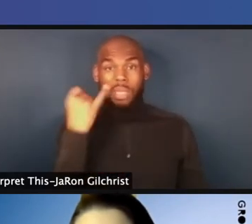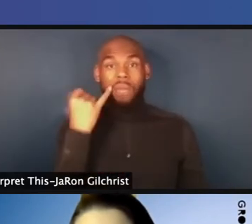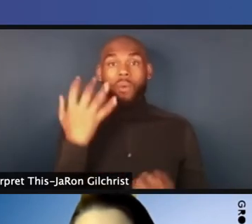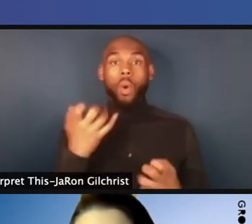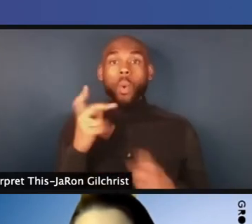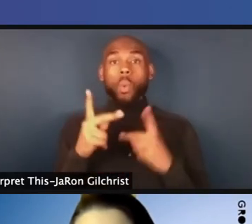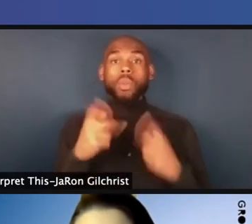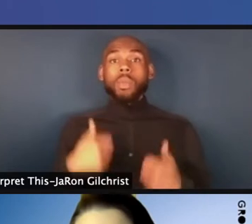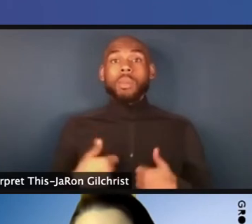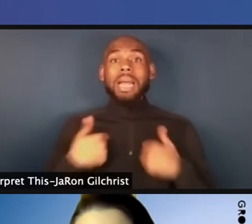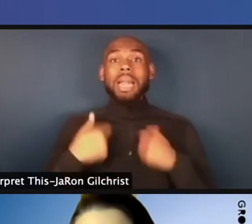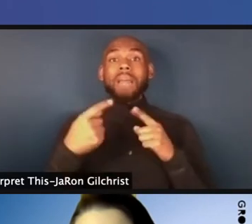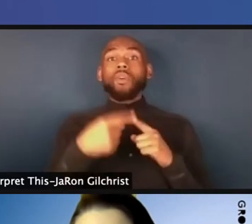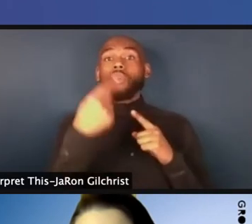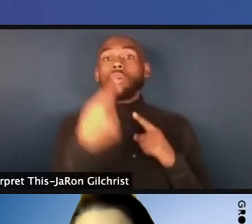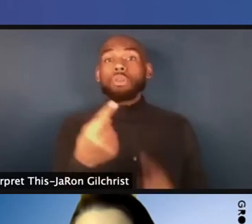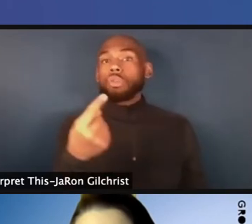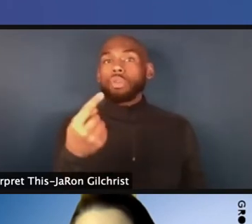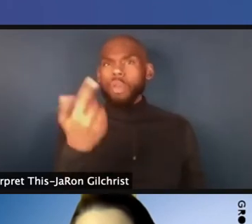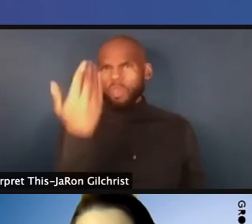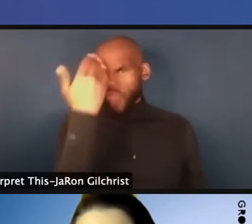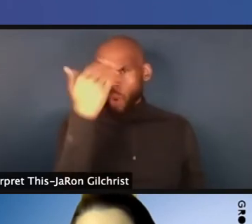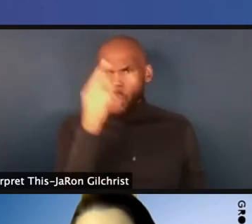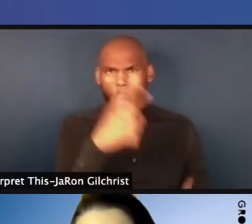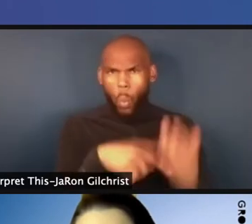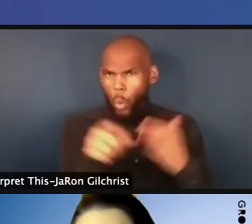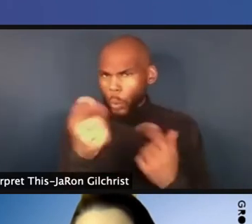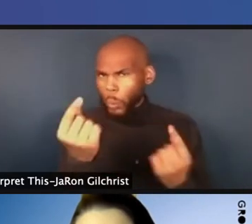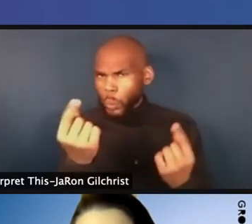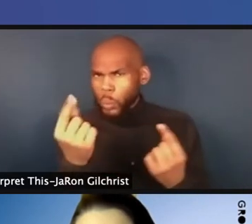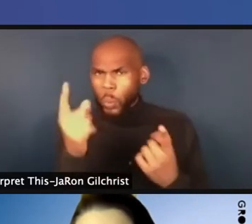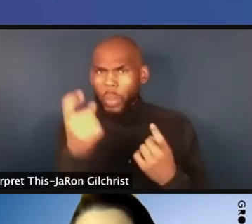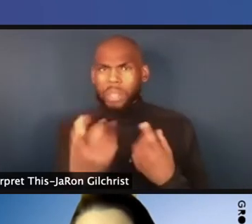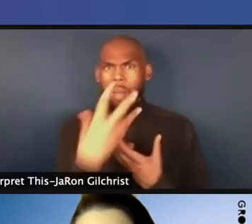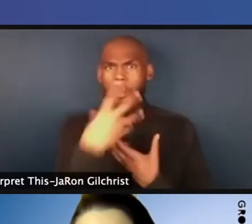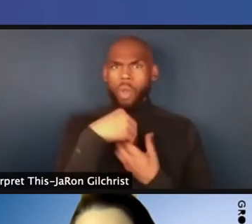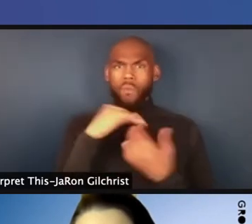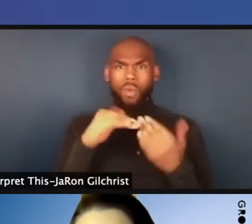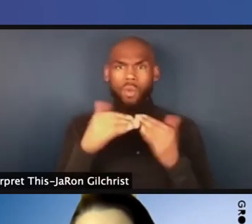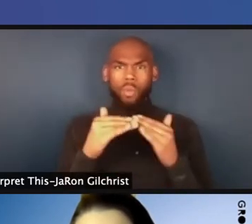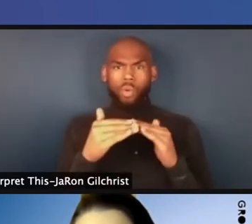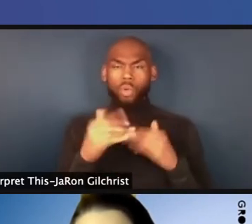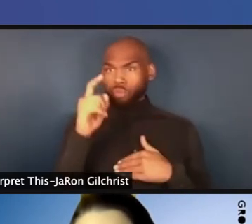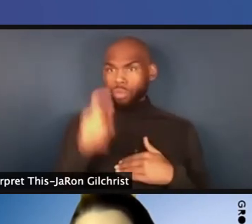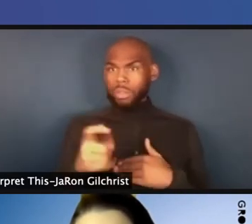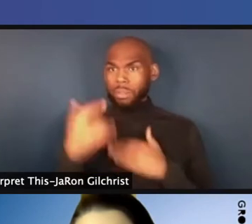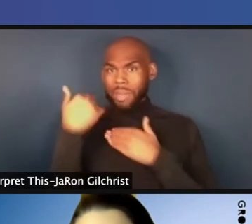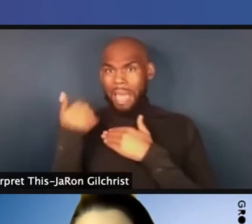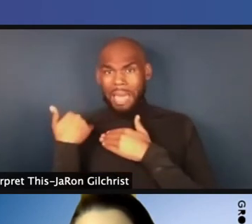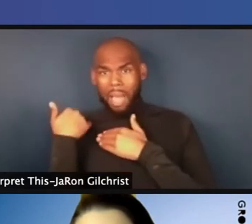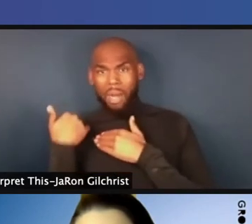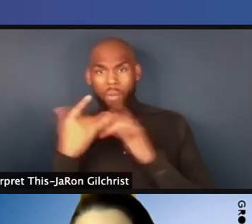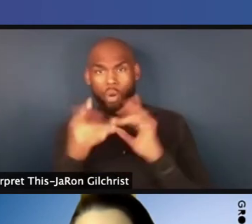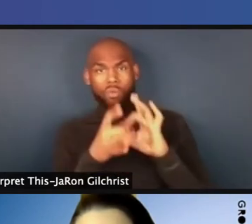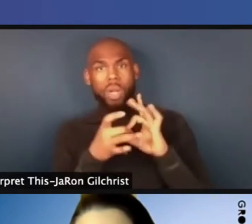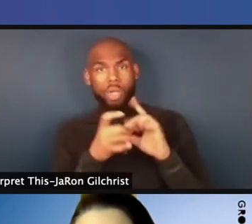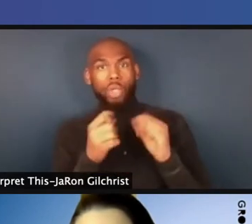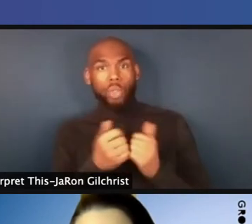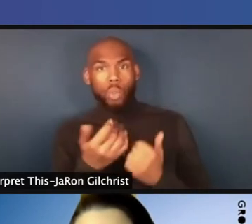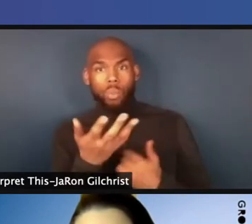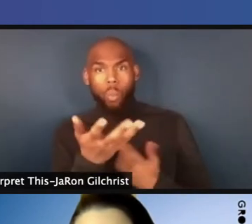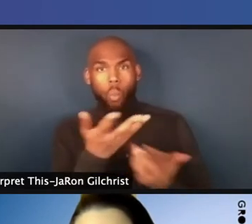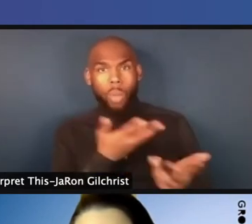who don't know what you do to be part of your community, then you need to be accountable to them, and you need to be in relationship with them. And you know